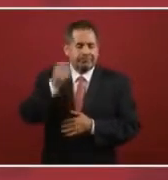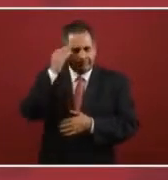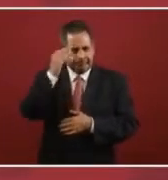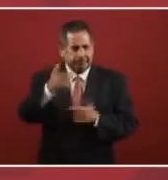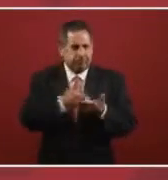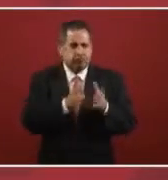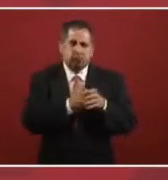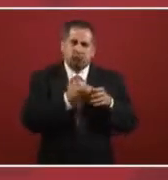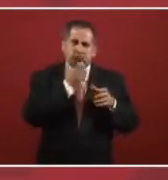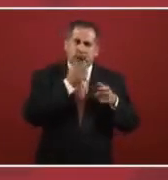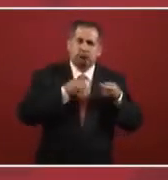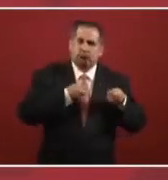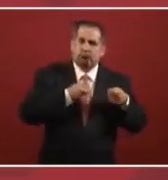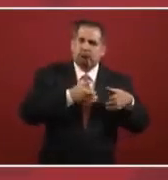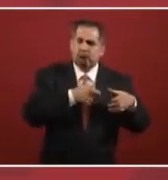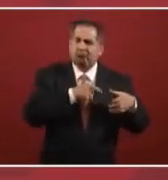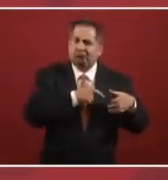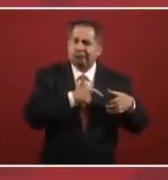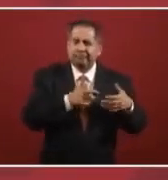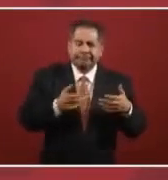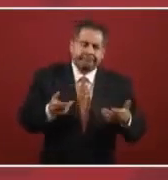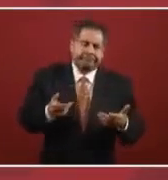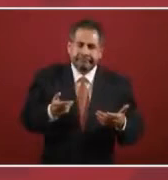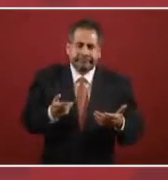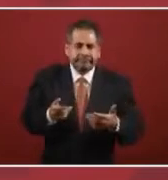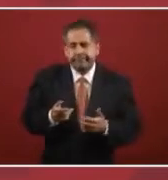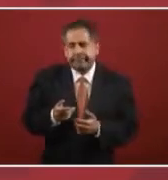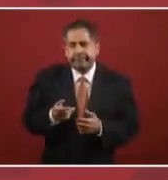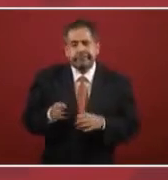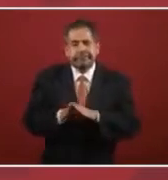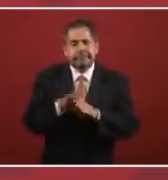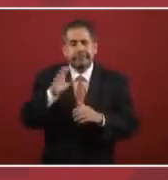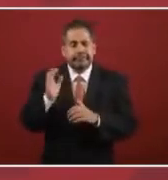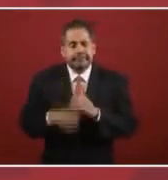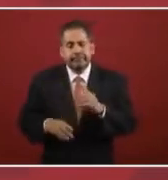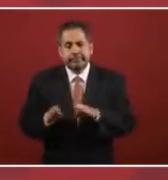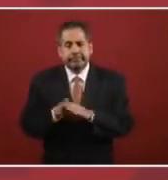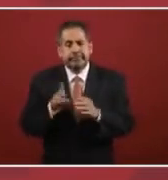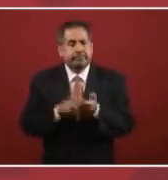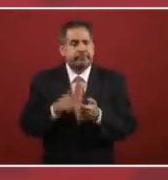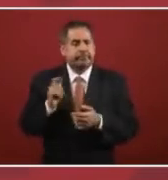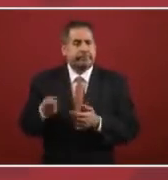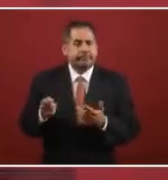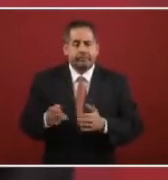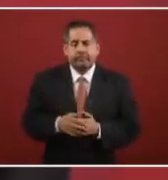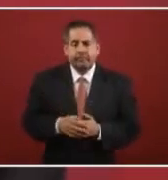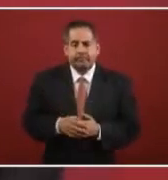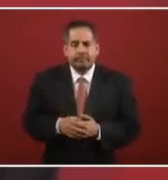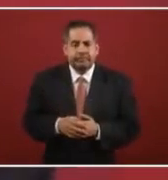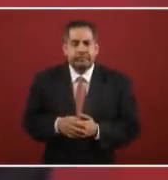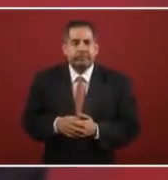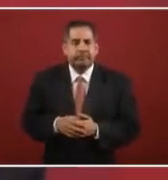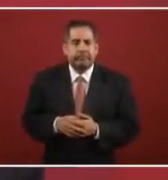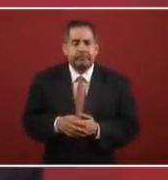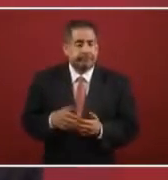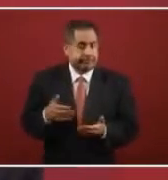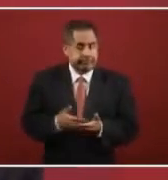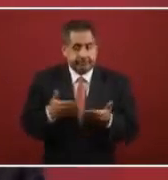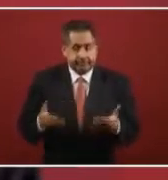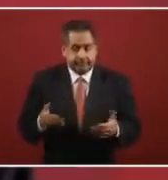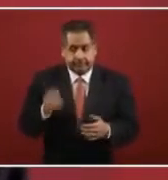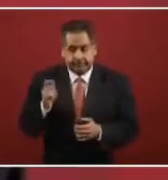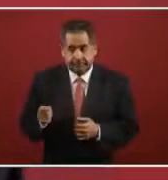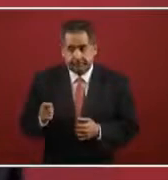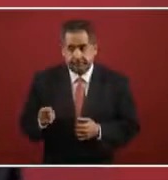this neoliberal, neoliberal period que terminó afortunadamente, that fortunately y ended. ahora de And nuevo now